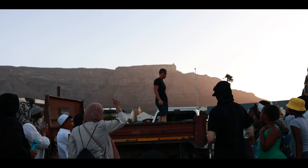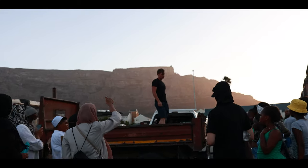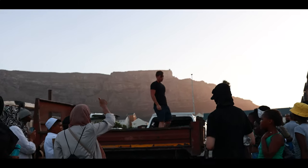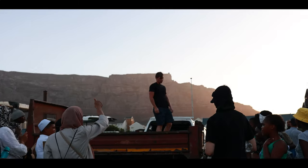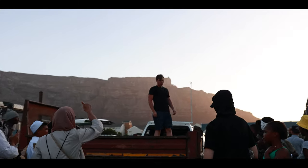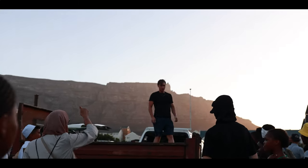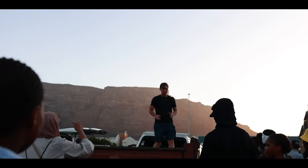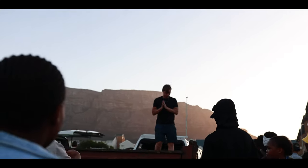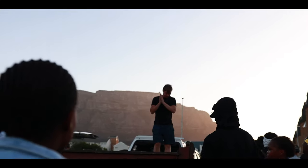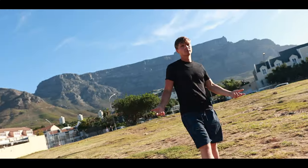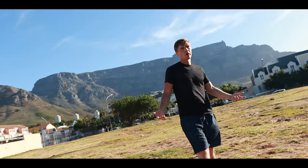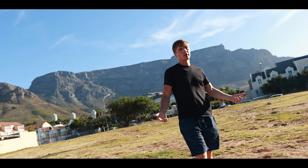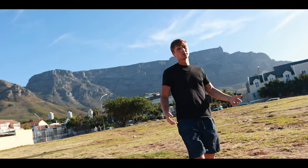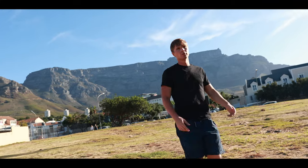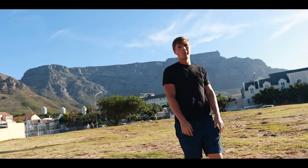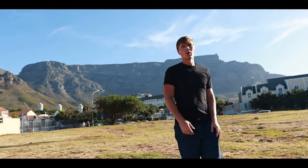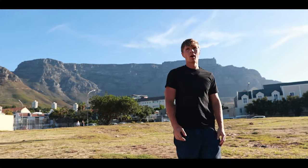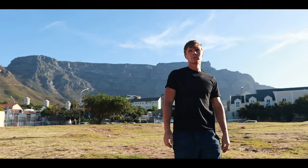But would you?